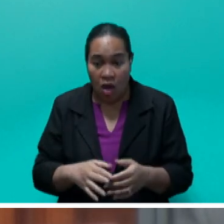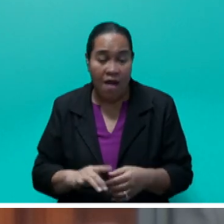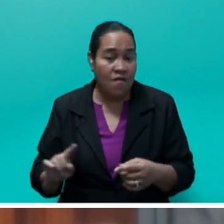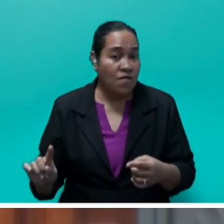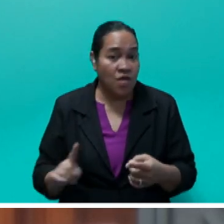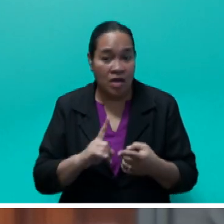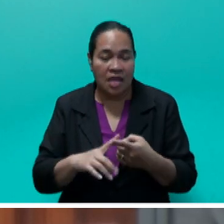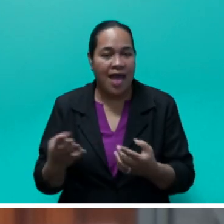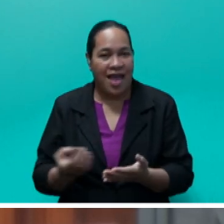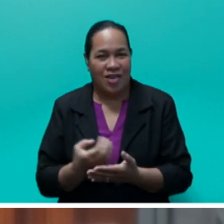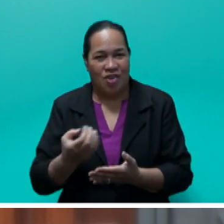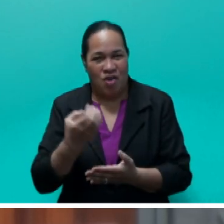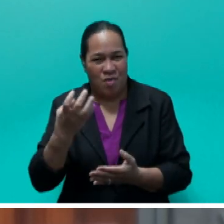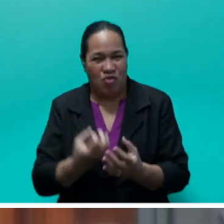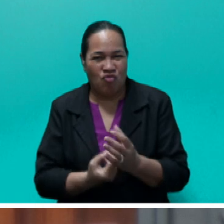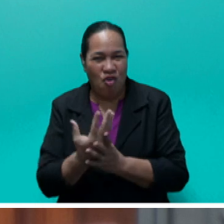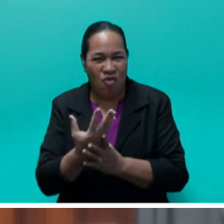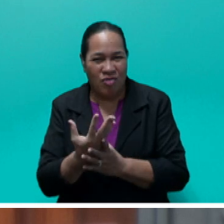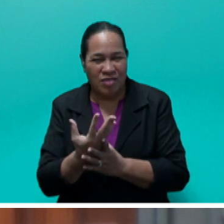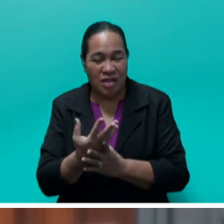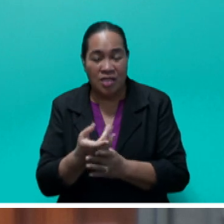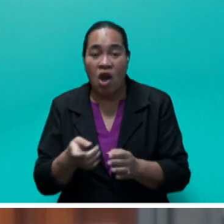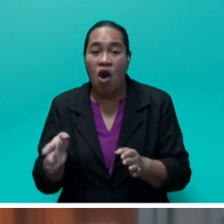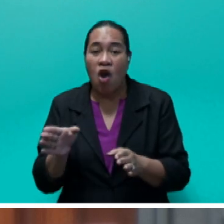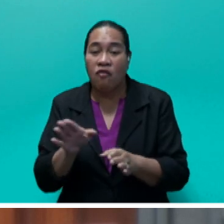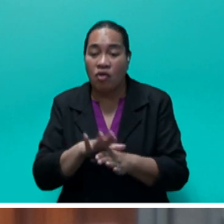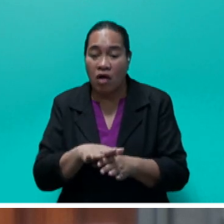expected economic growth. The overall economic